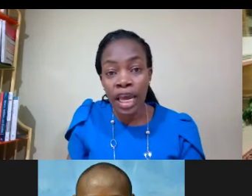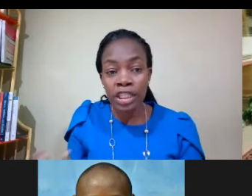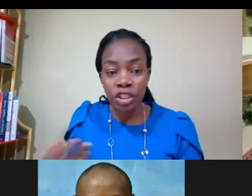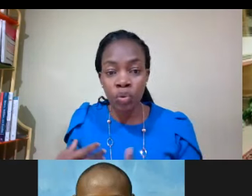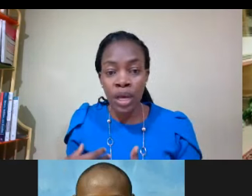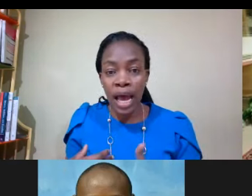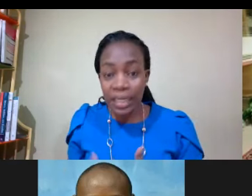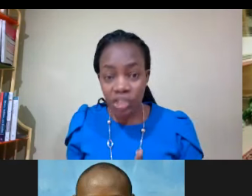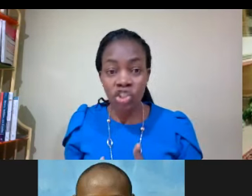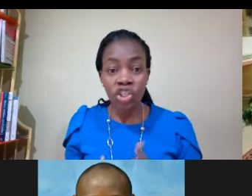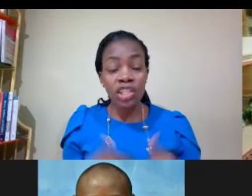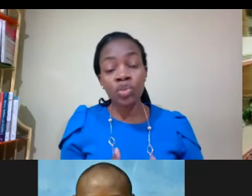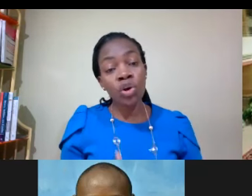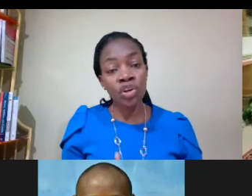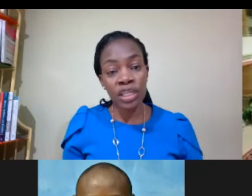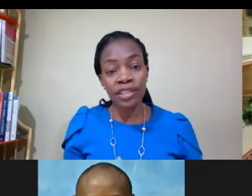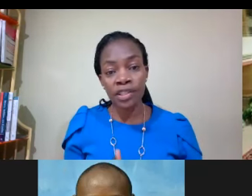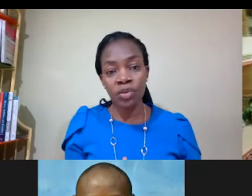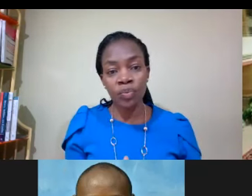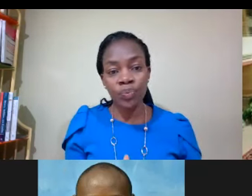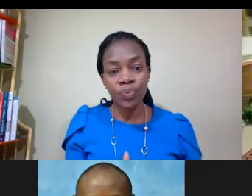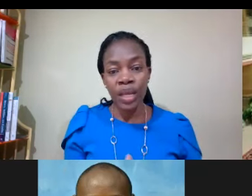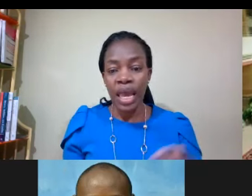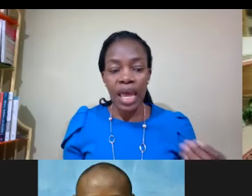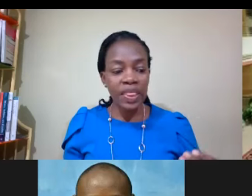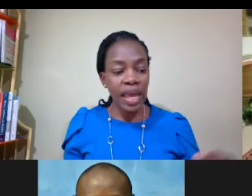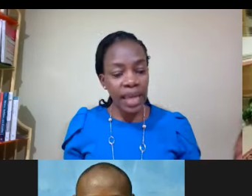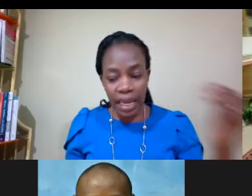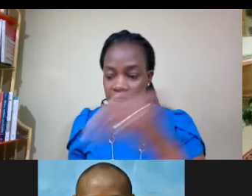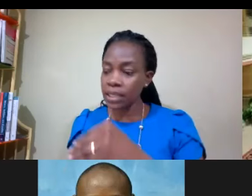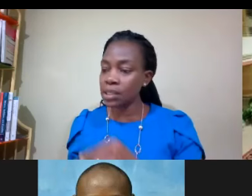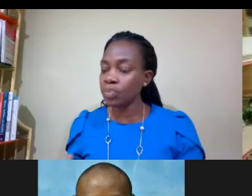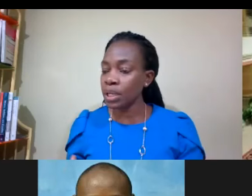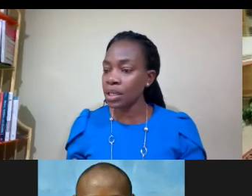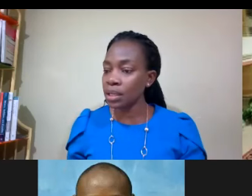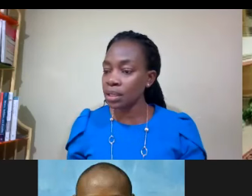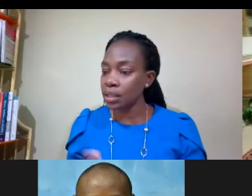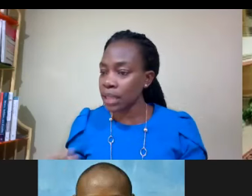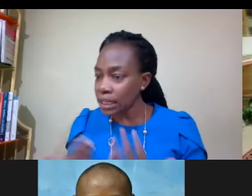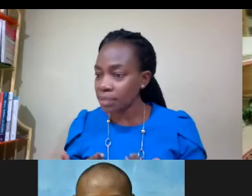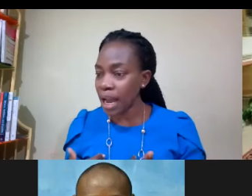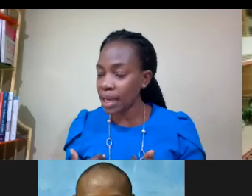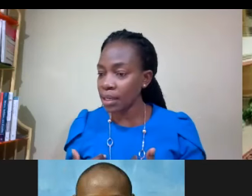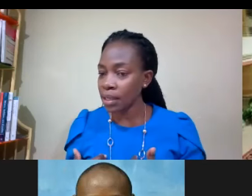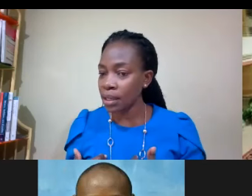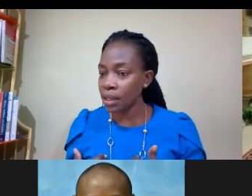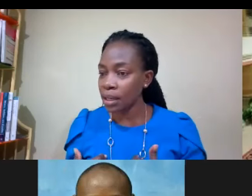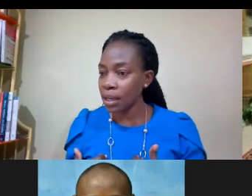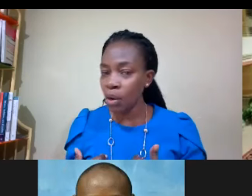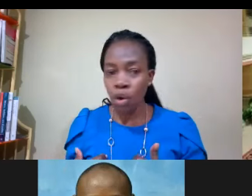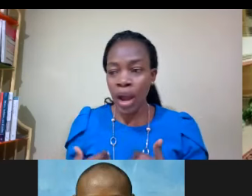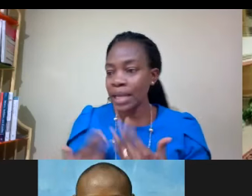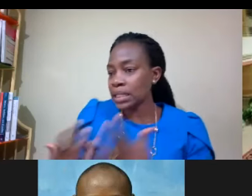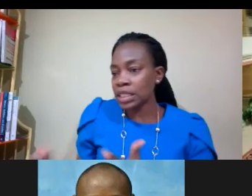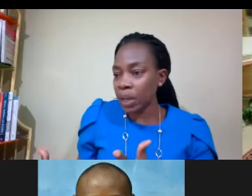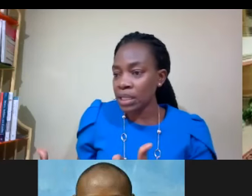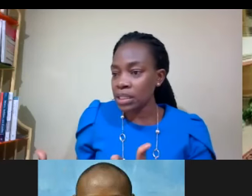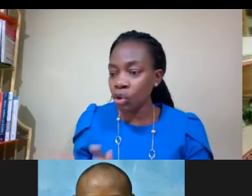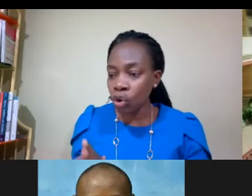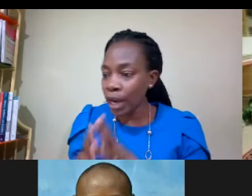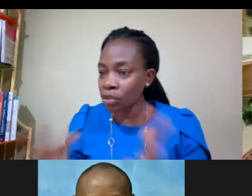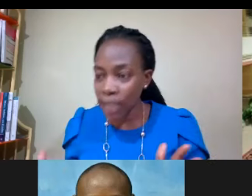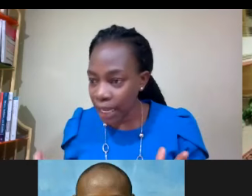know. And so as a teacher, that's what you're there to do. And then A says to B, that's mine, or I need